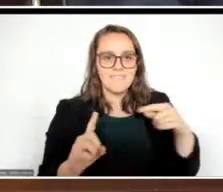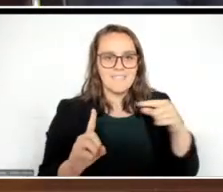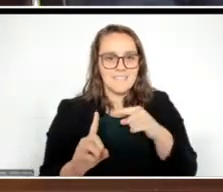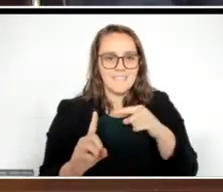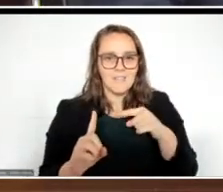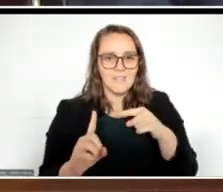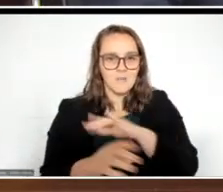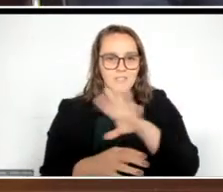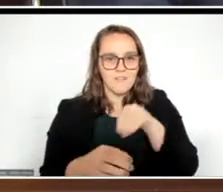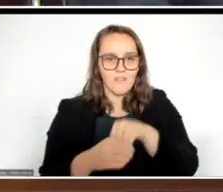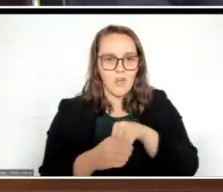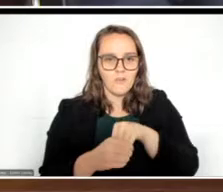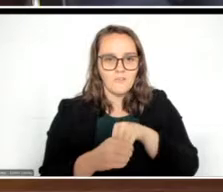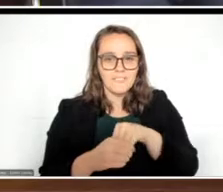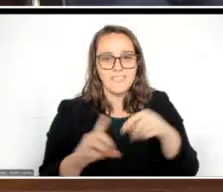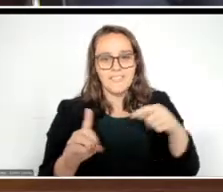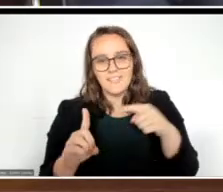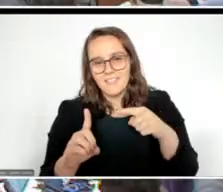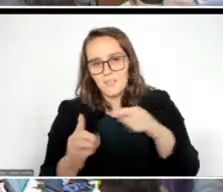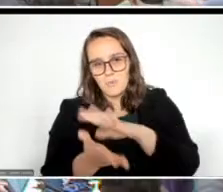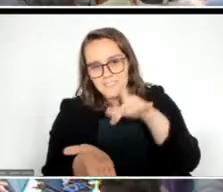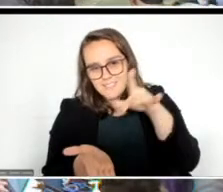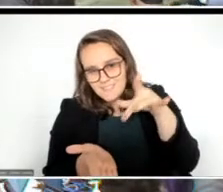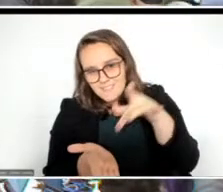you, Mr. Chairman, and I yield back.